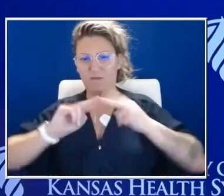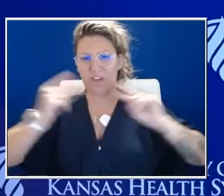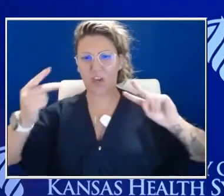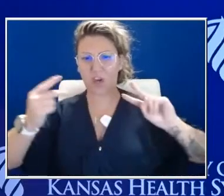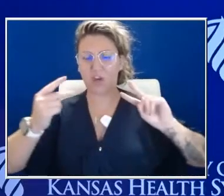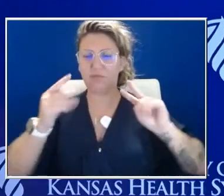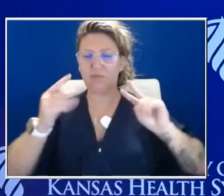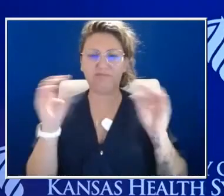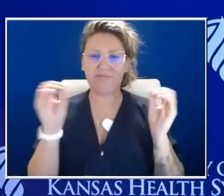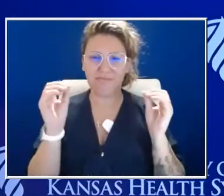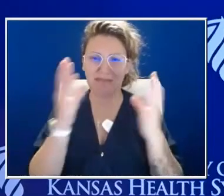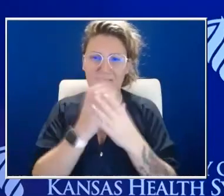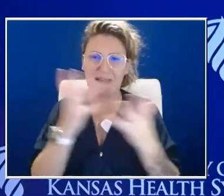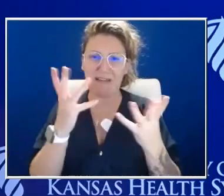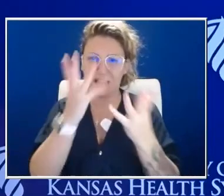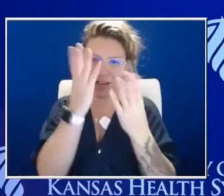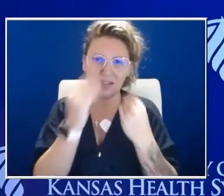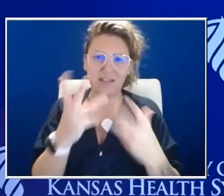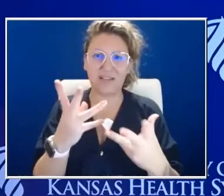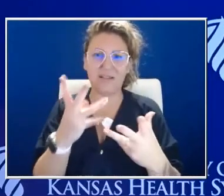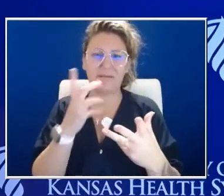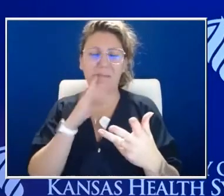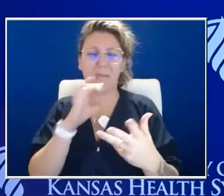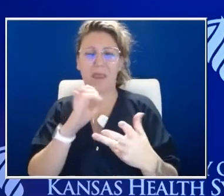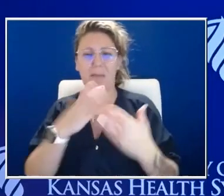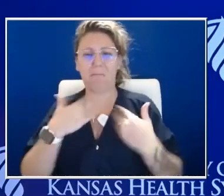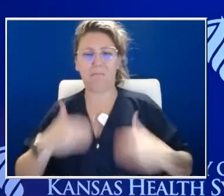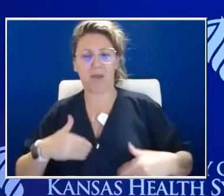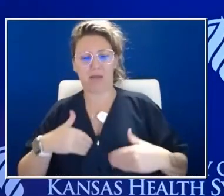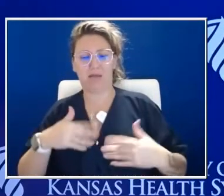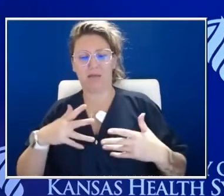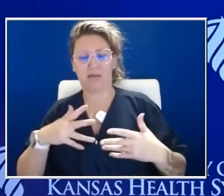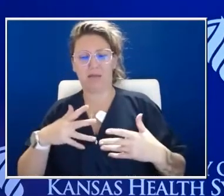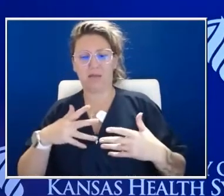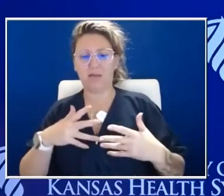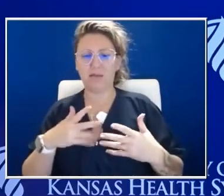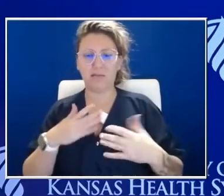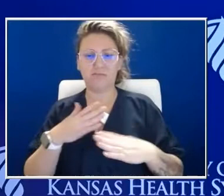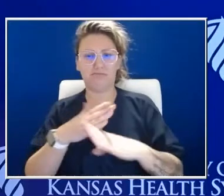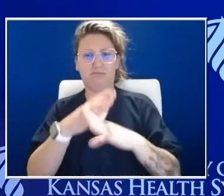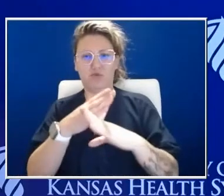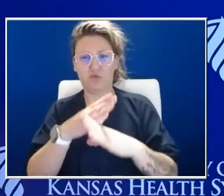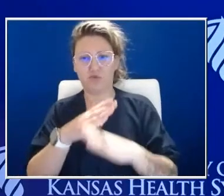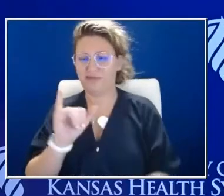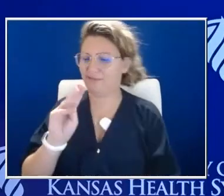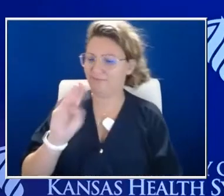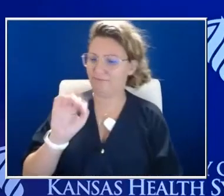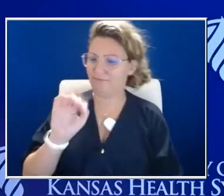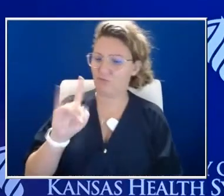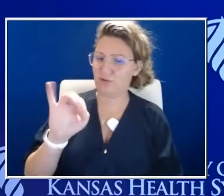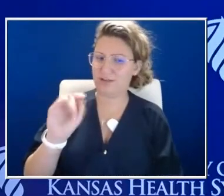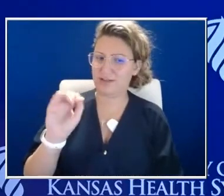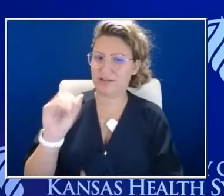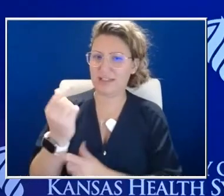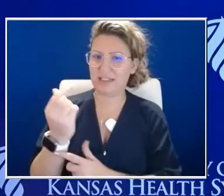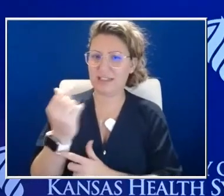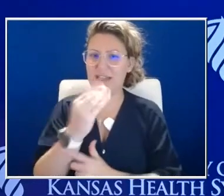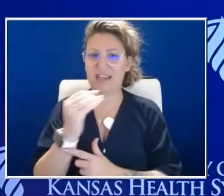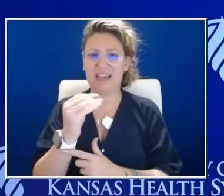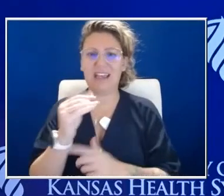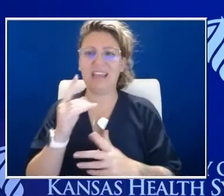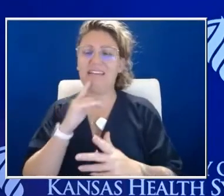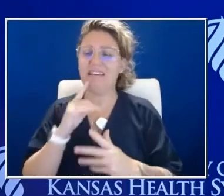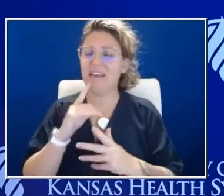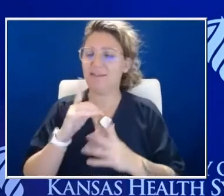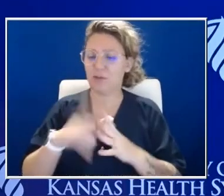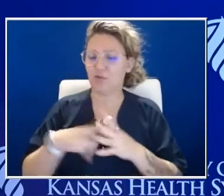support necessarily that immune imprinting, or what they also some other people have termed original antigenic sin, when you